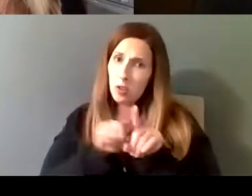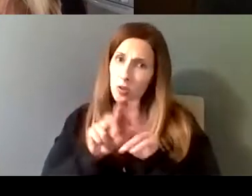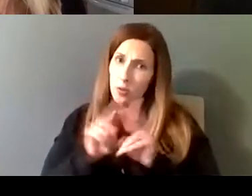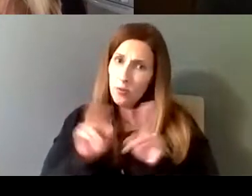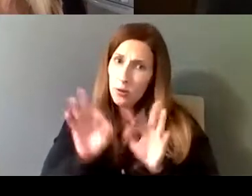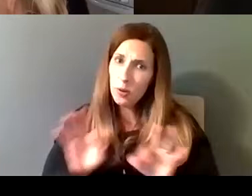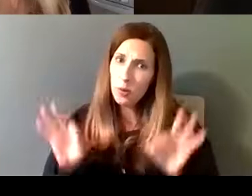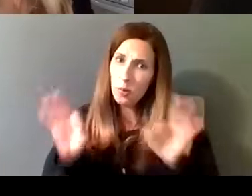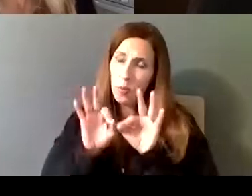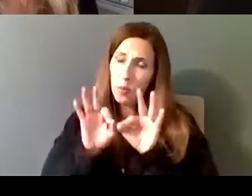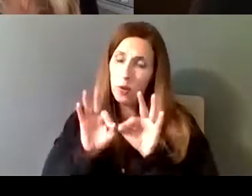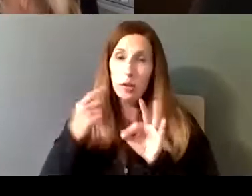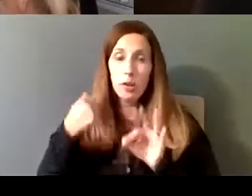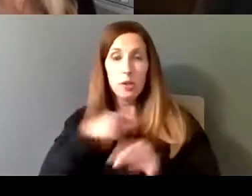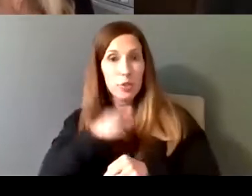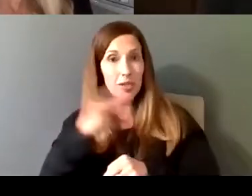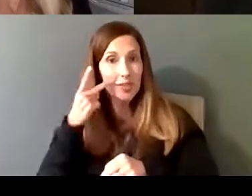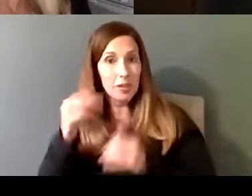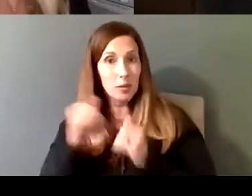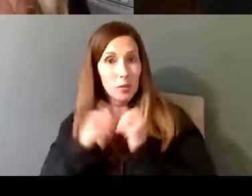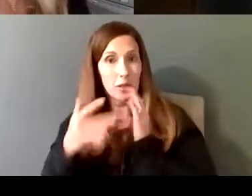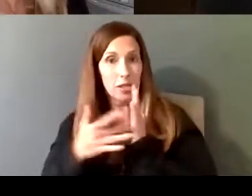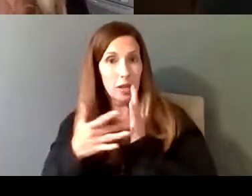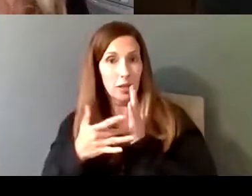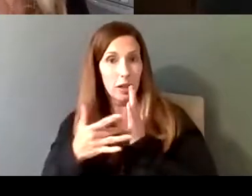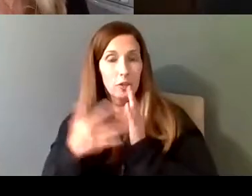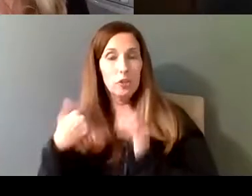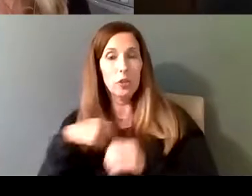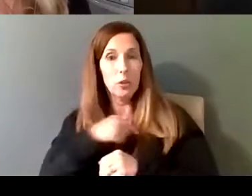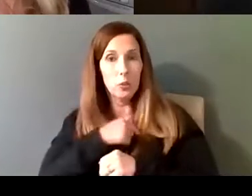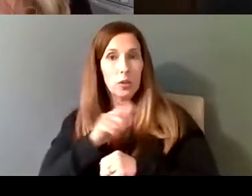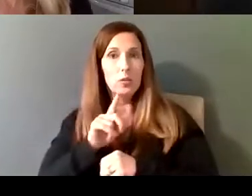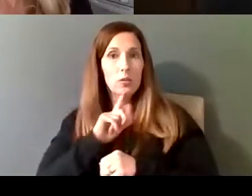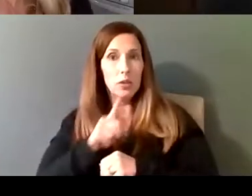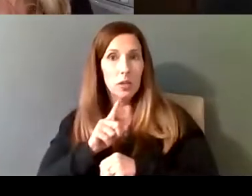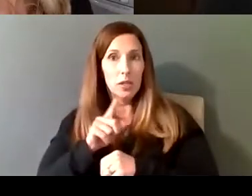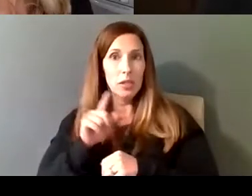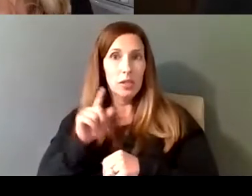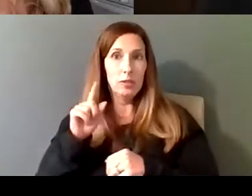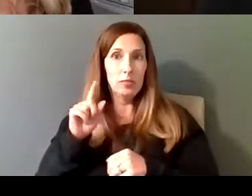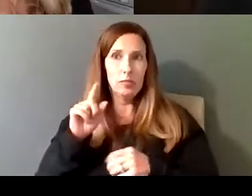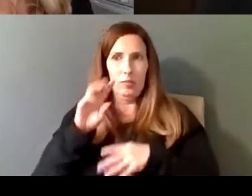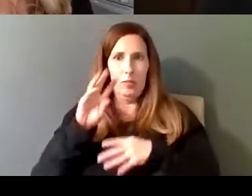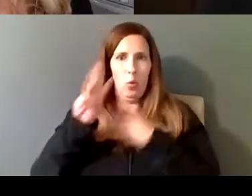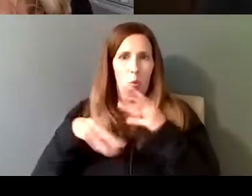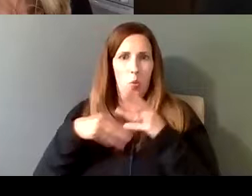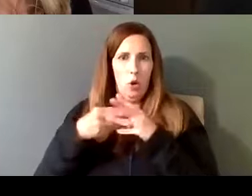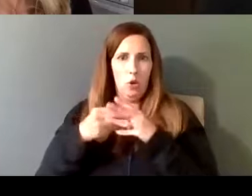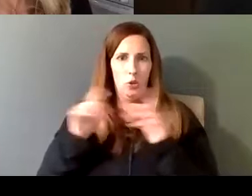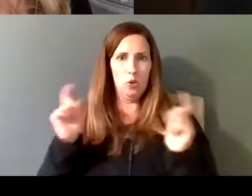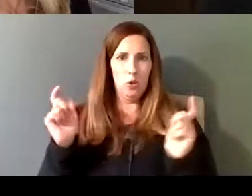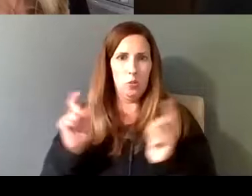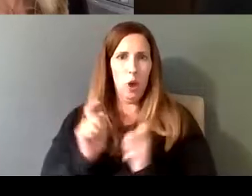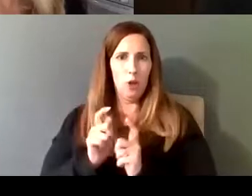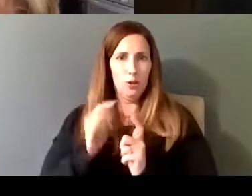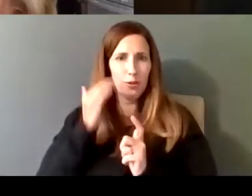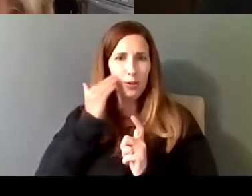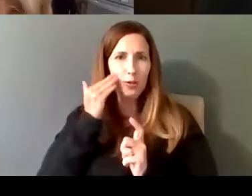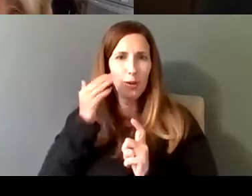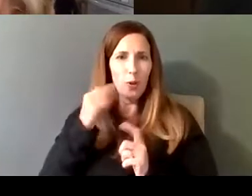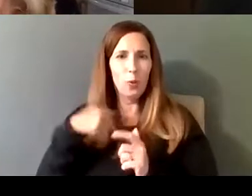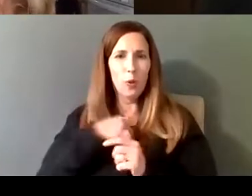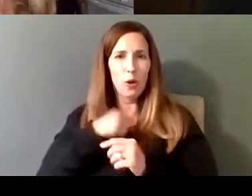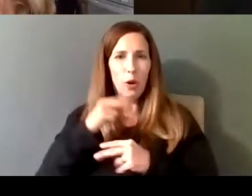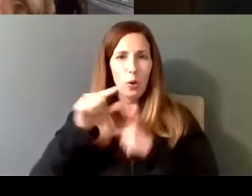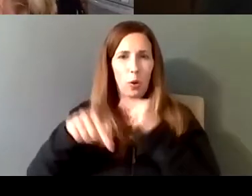as we're seeing with technology, we've really scaled down the world, and we are a global economy. We're a global